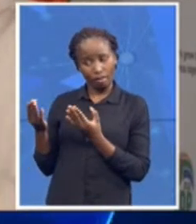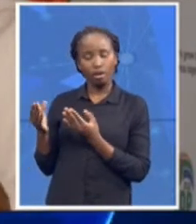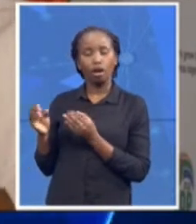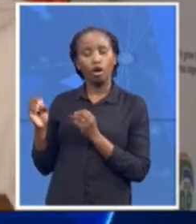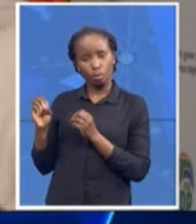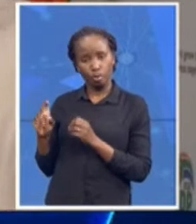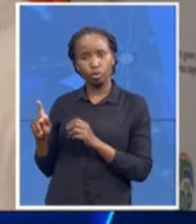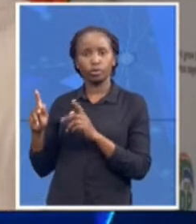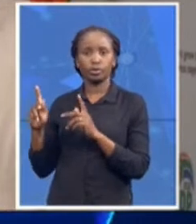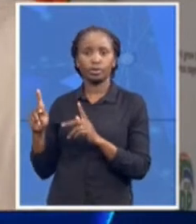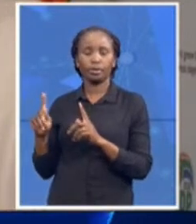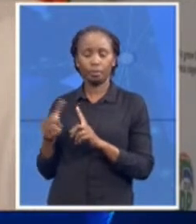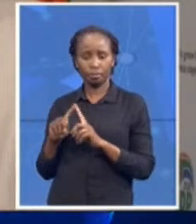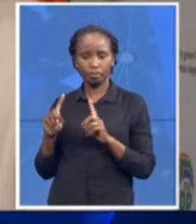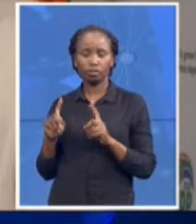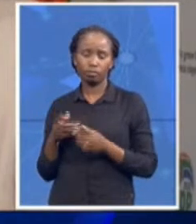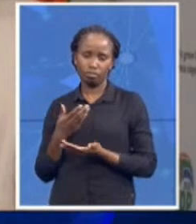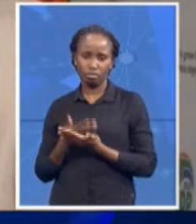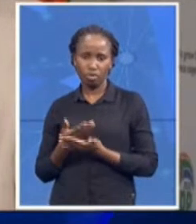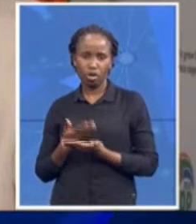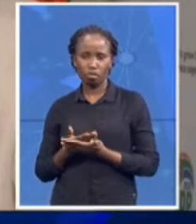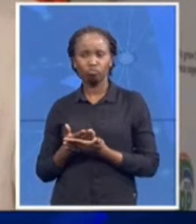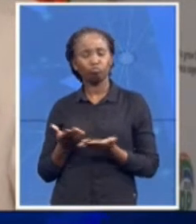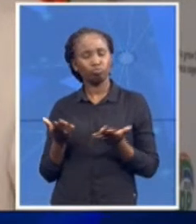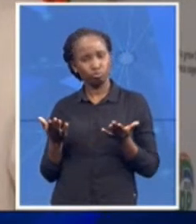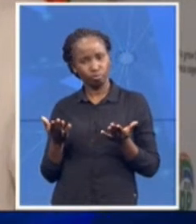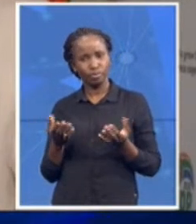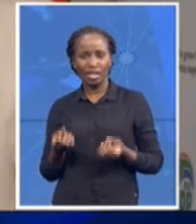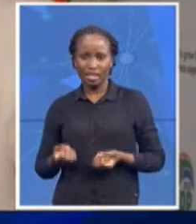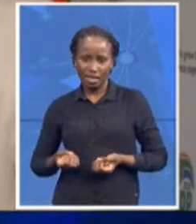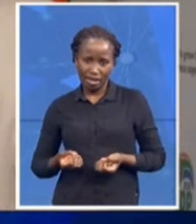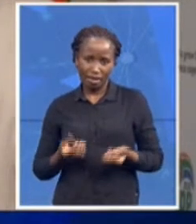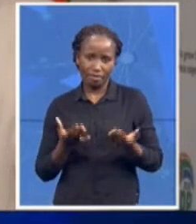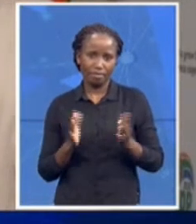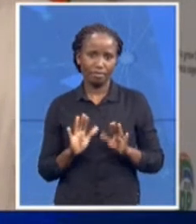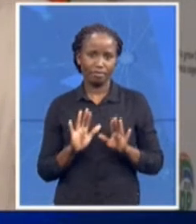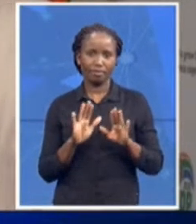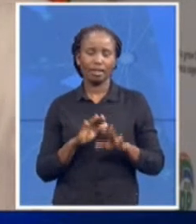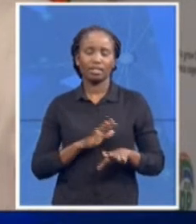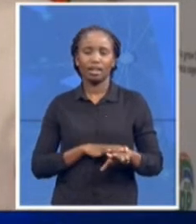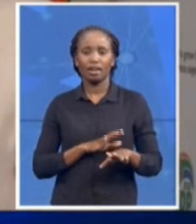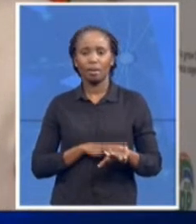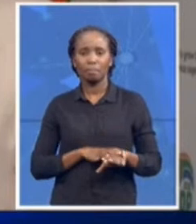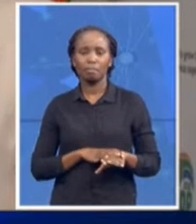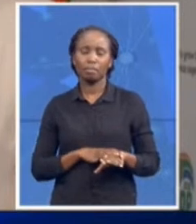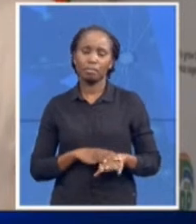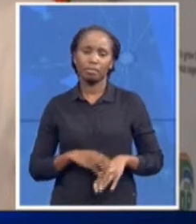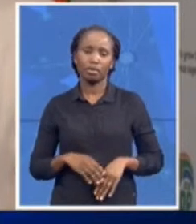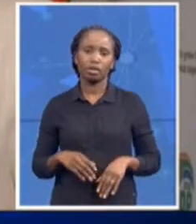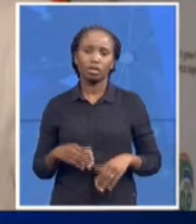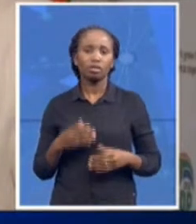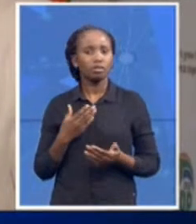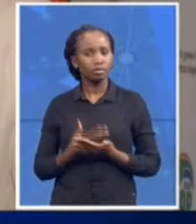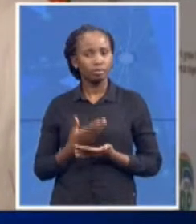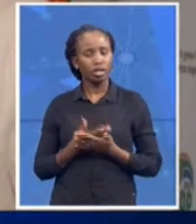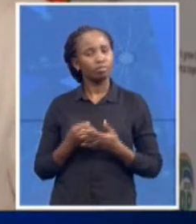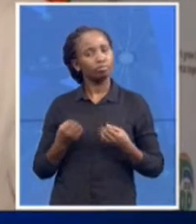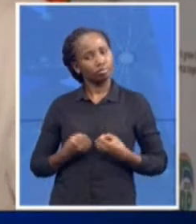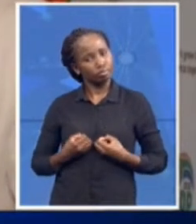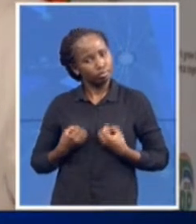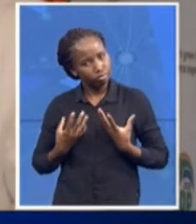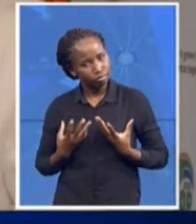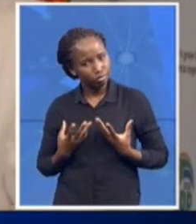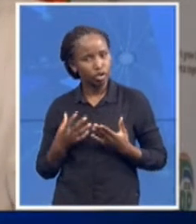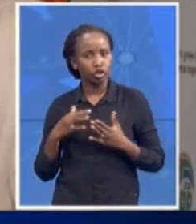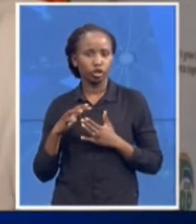them that time to put their side of the story, so that they don't